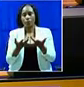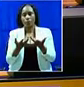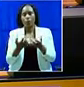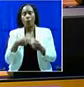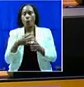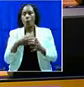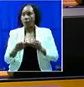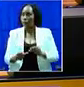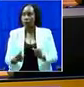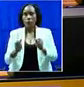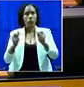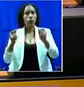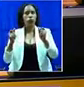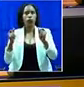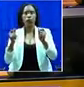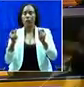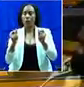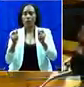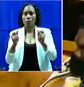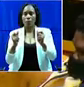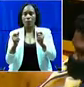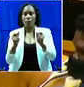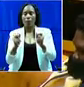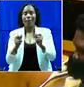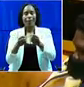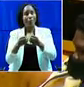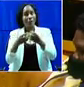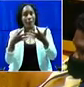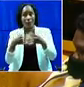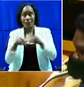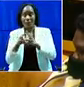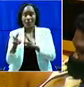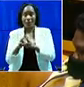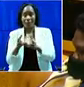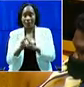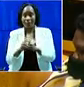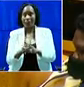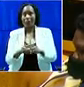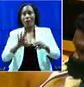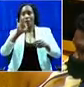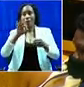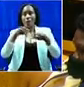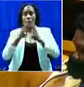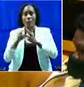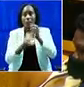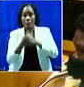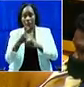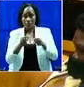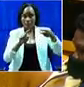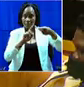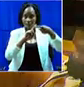in a number of ways, been three-pronged. Firstly, a robust health